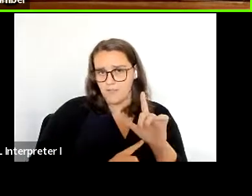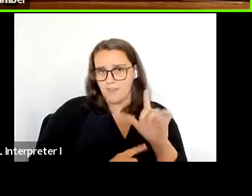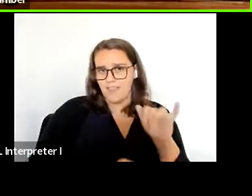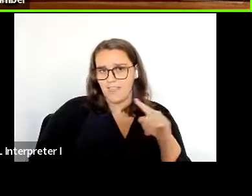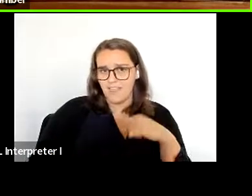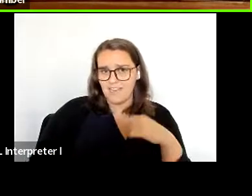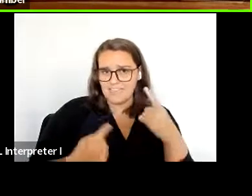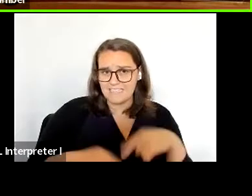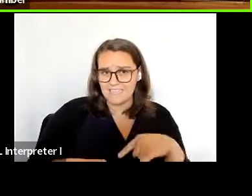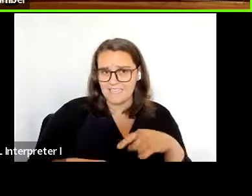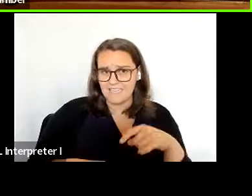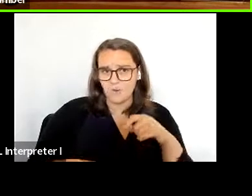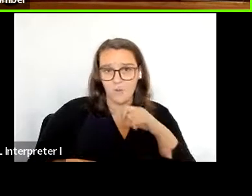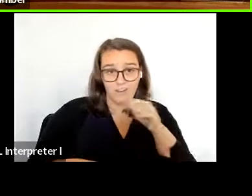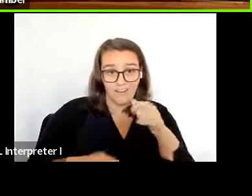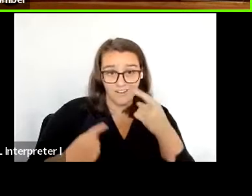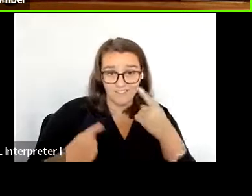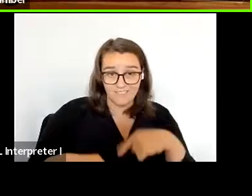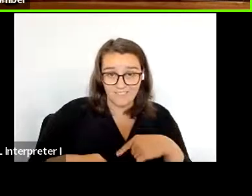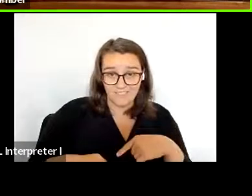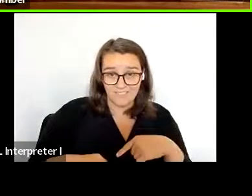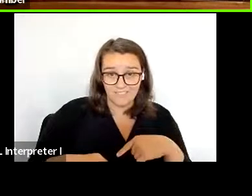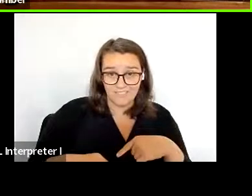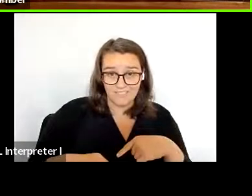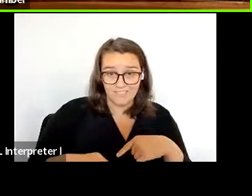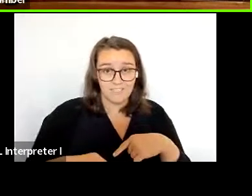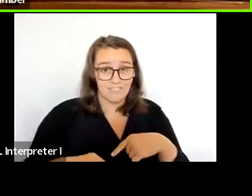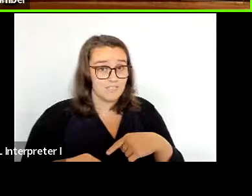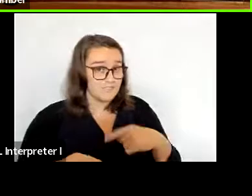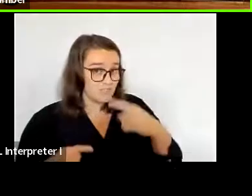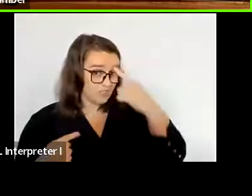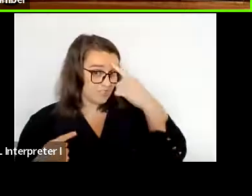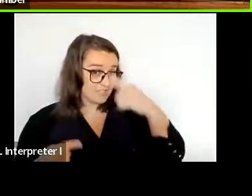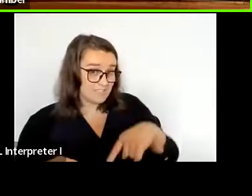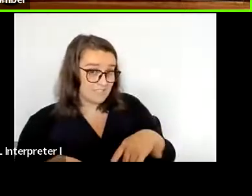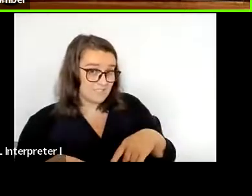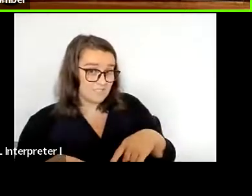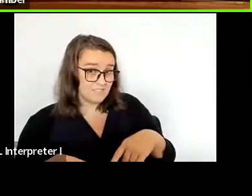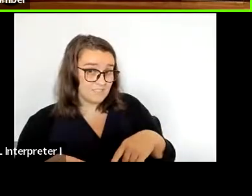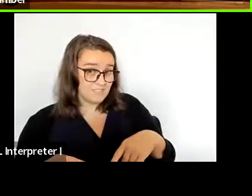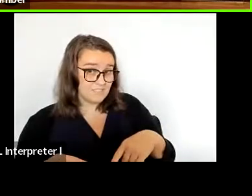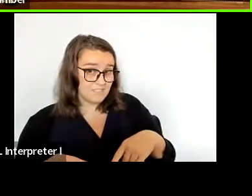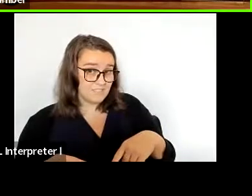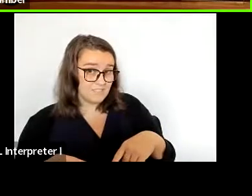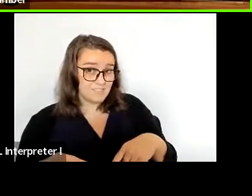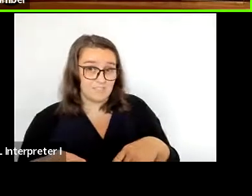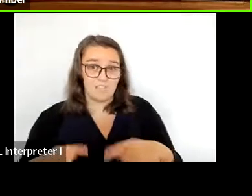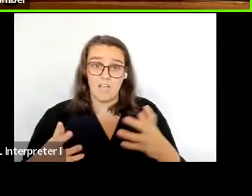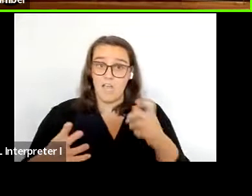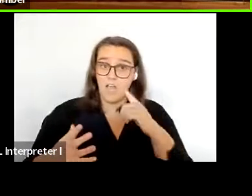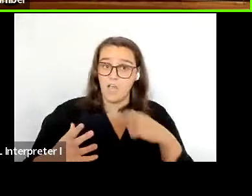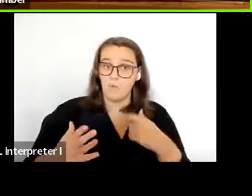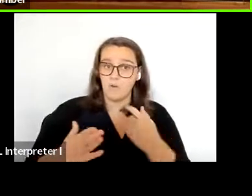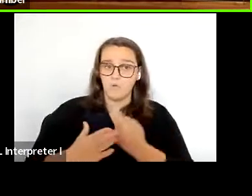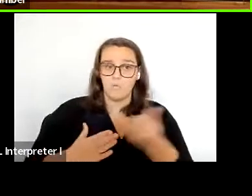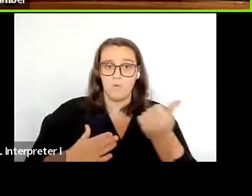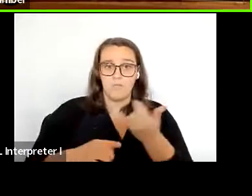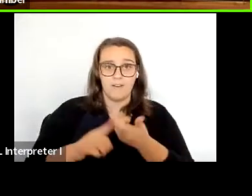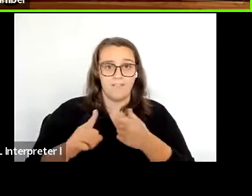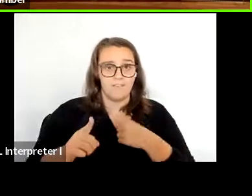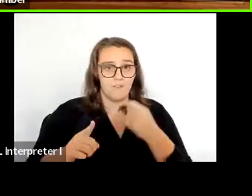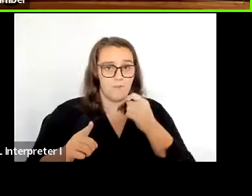agenda? That's on consent. Oh, I want to move to remove it from consent to non-consent